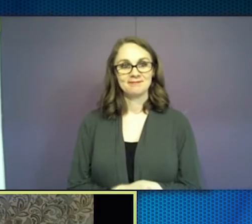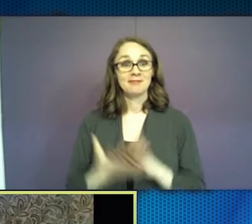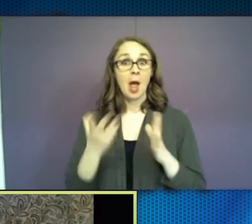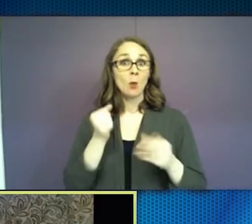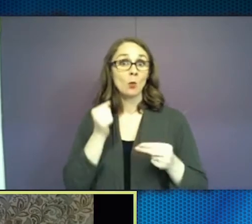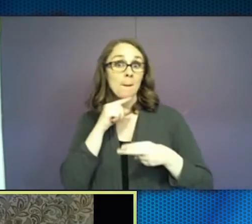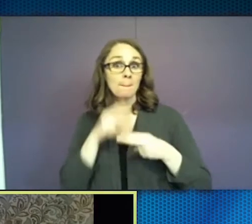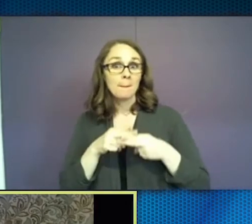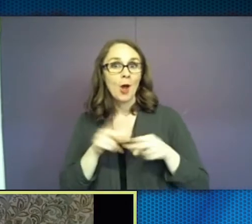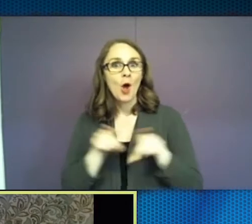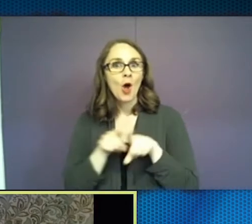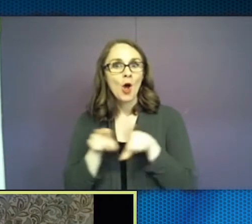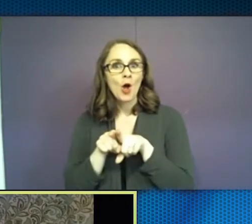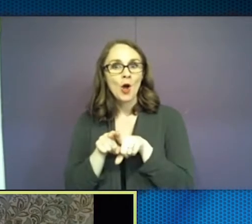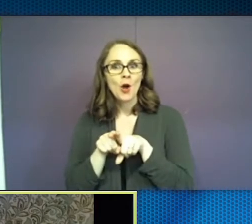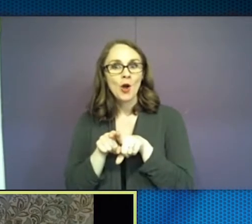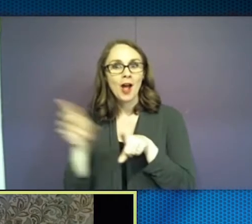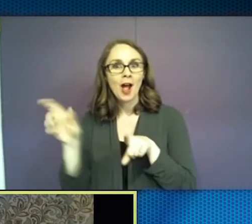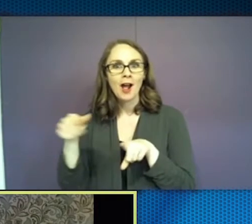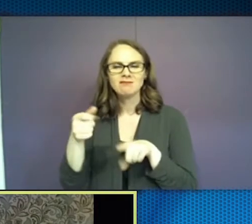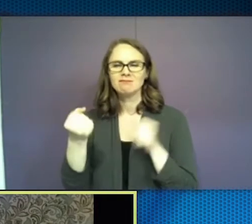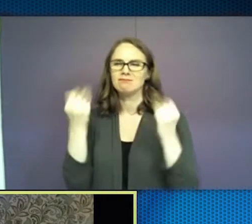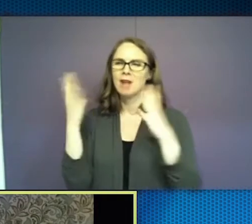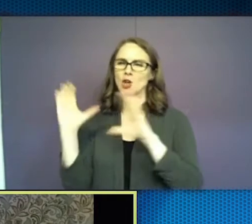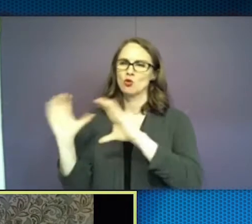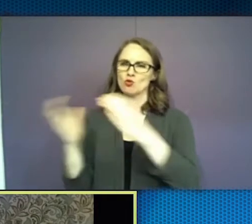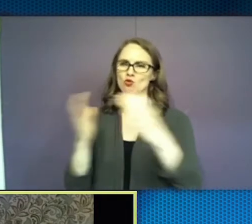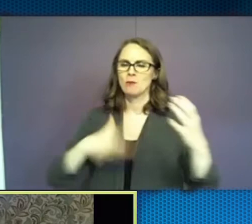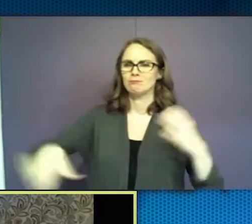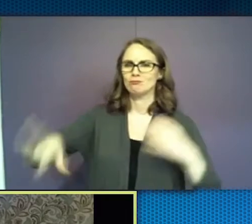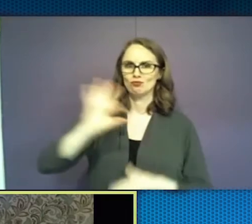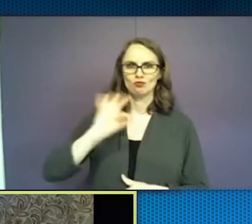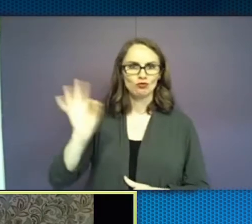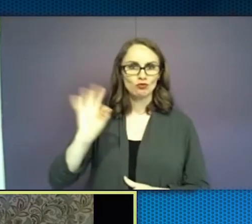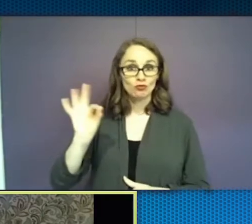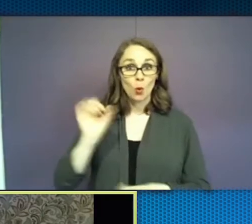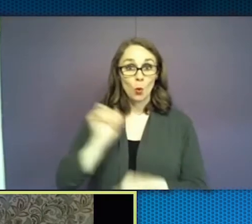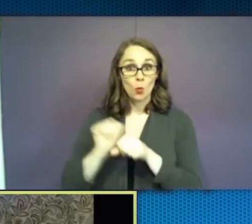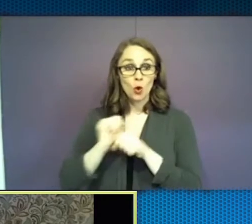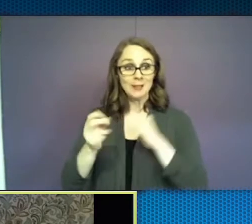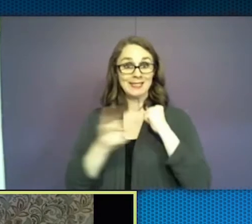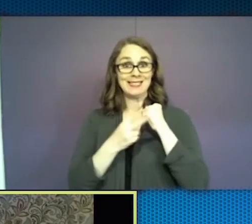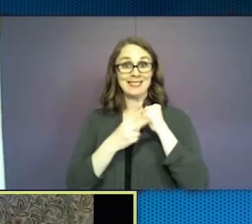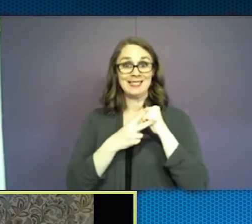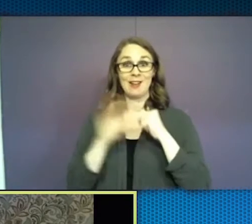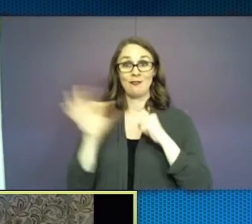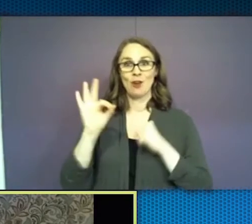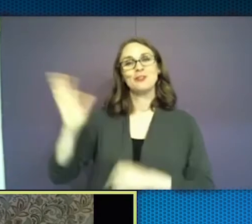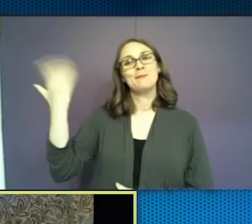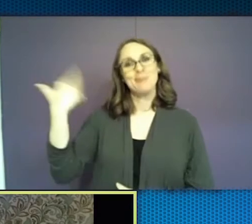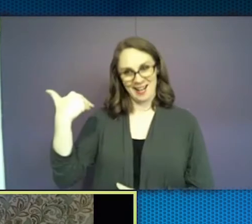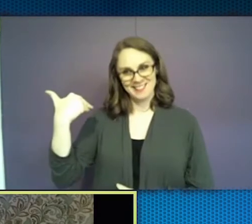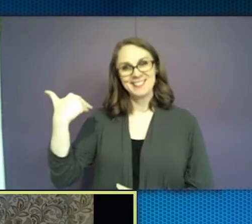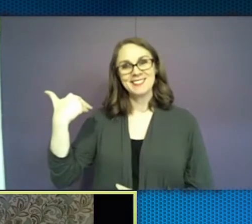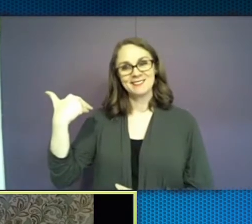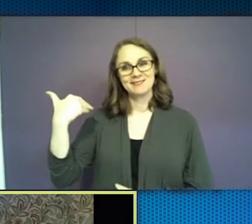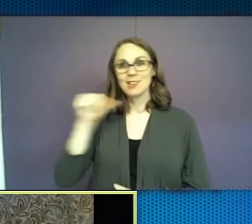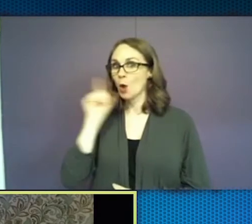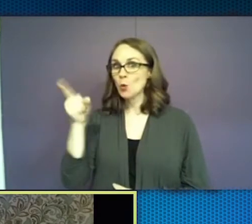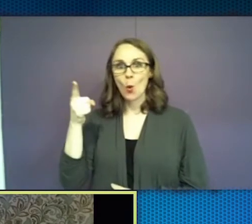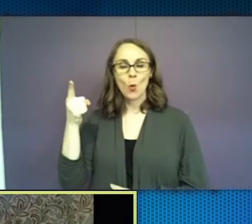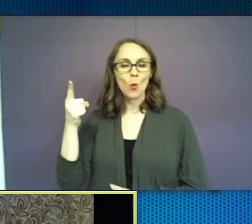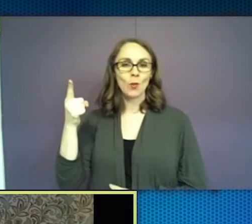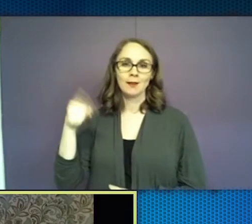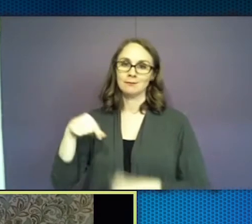mention, there are other lots of groups around Frederick that is working to save Frederick's past. It's not just